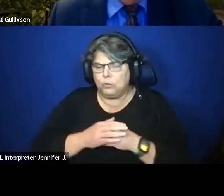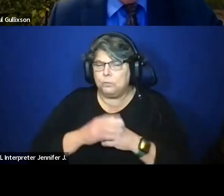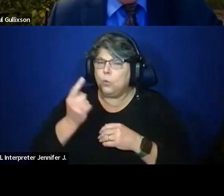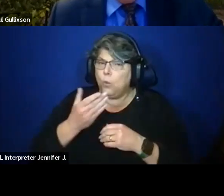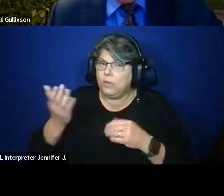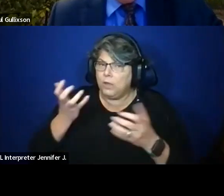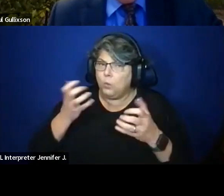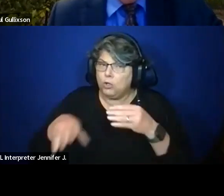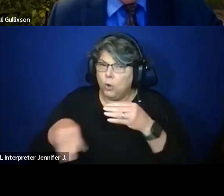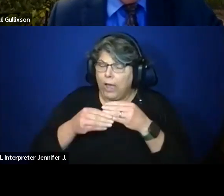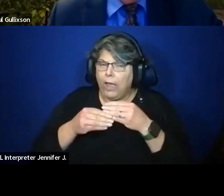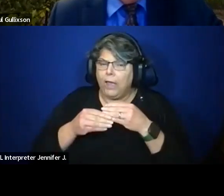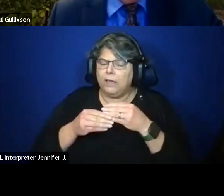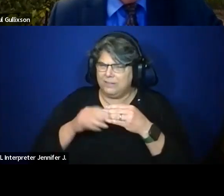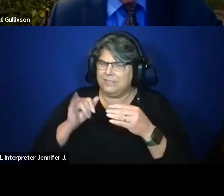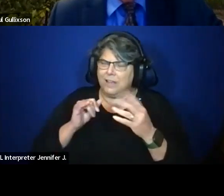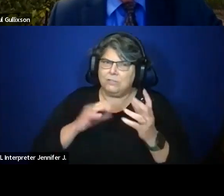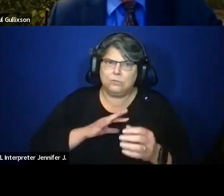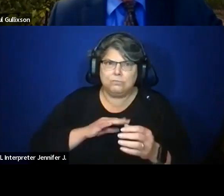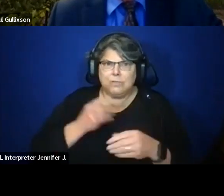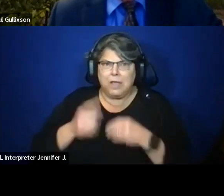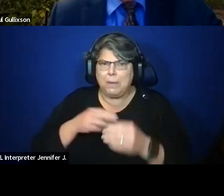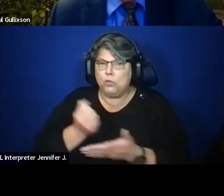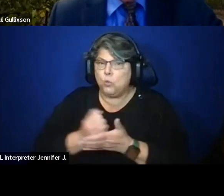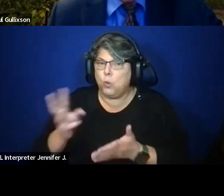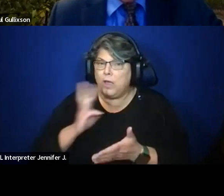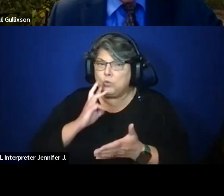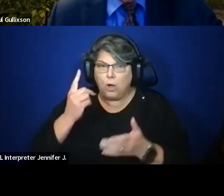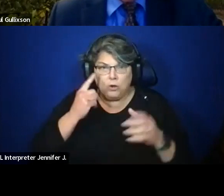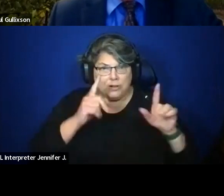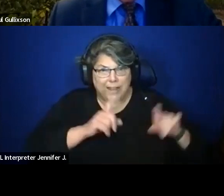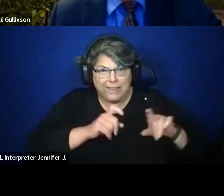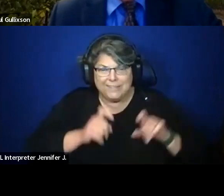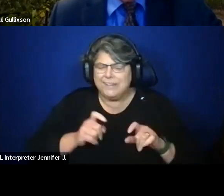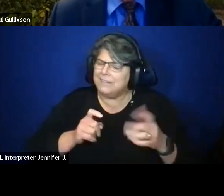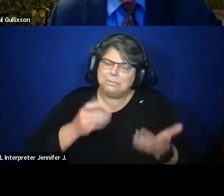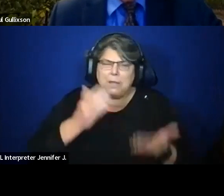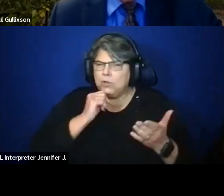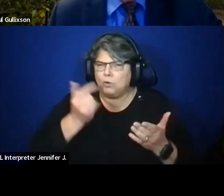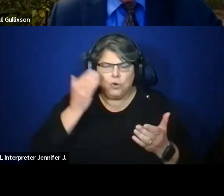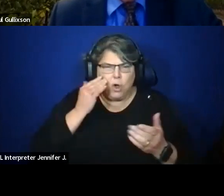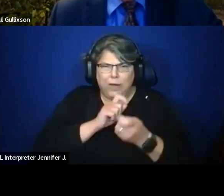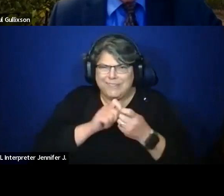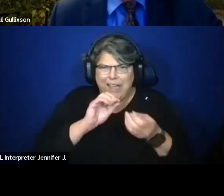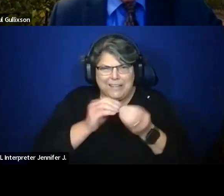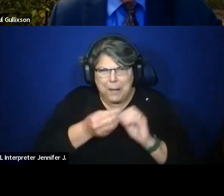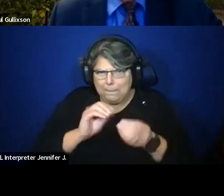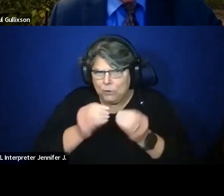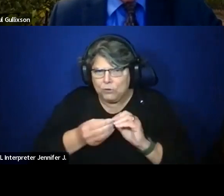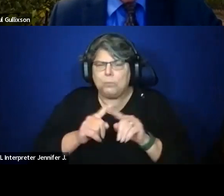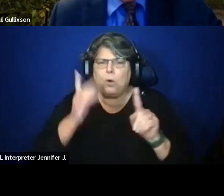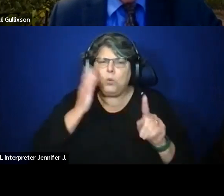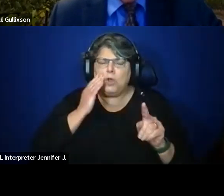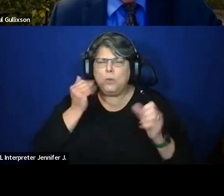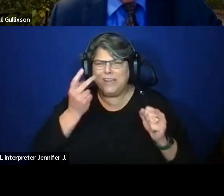would add is that that's the beauty of the wastewater surveillance. Even if it doesn't give us cases, it gives us trends. So we know